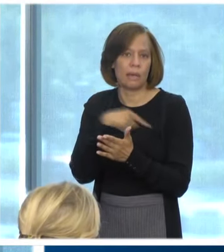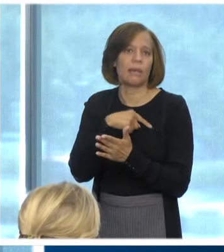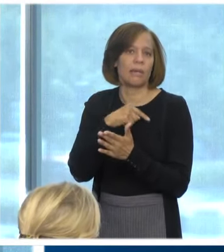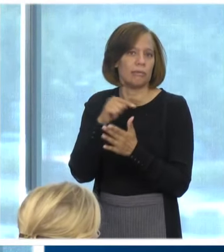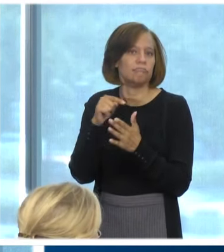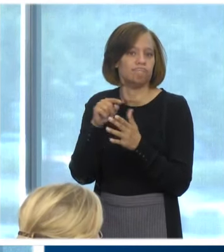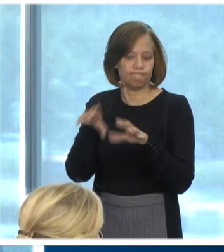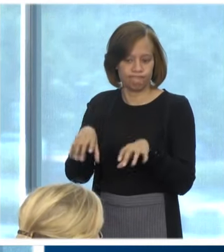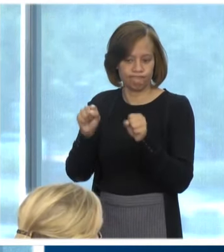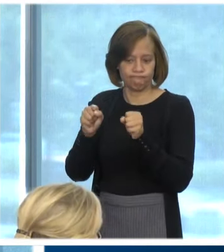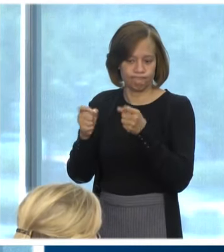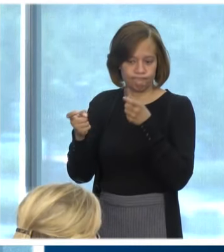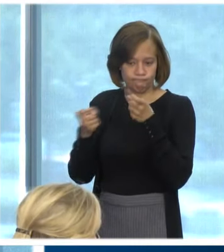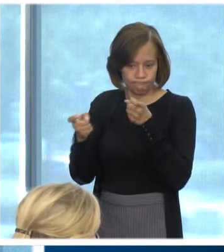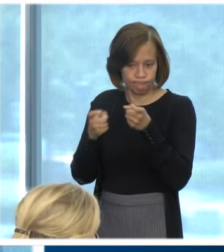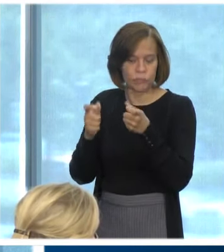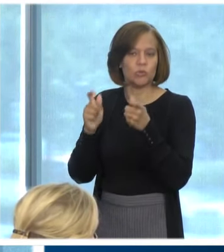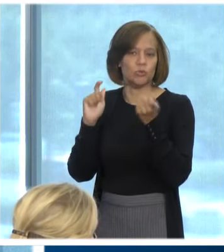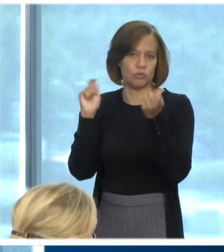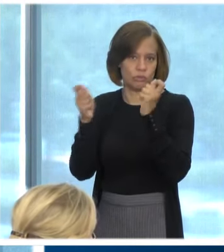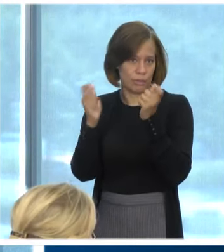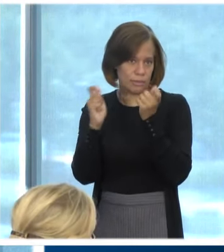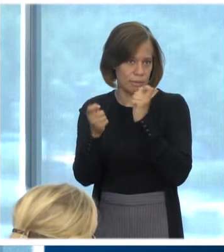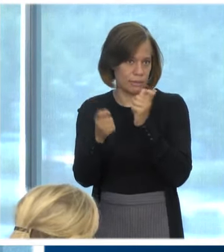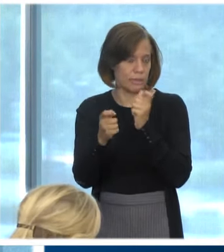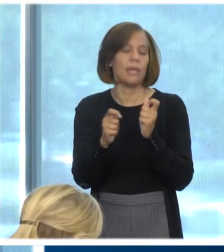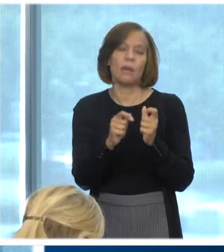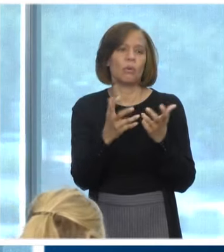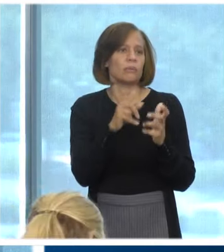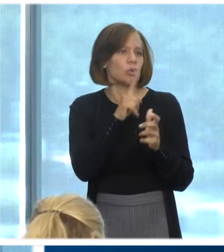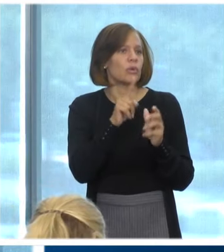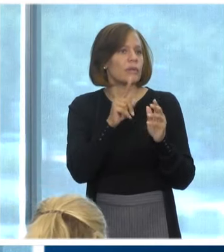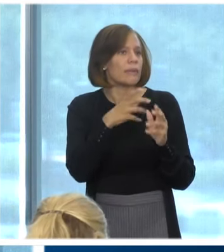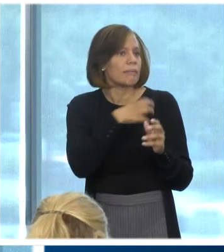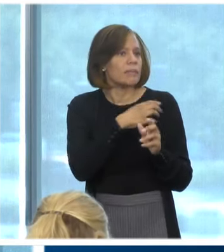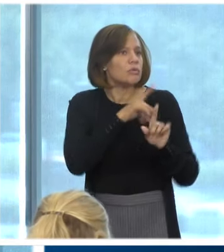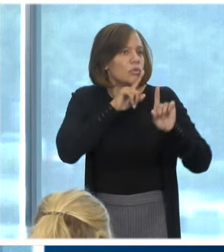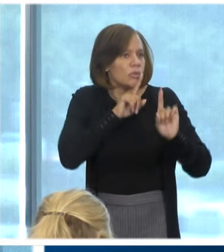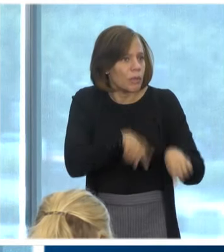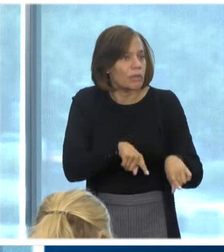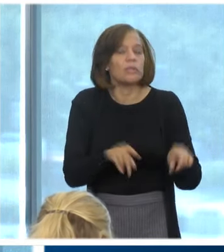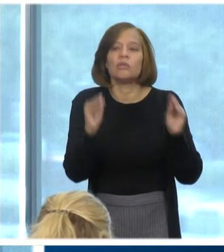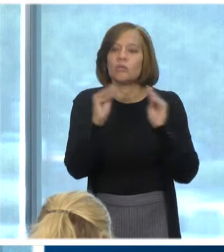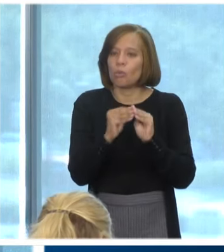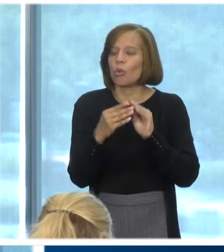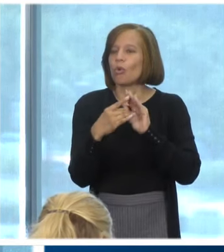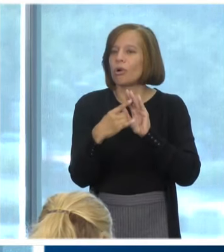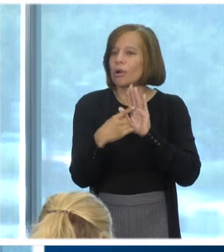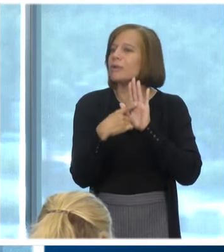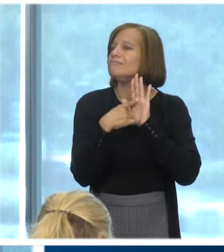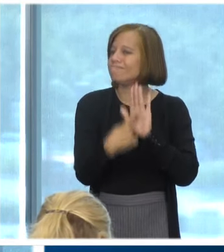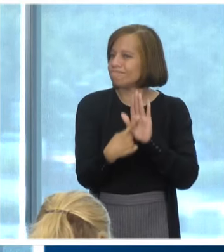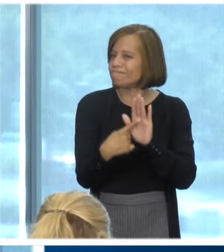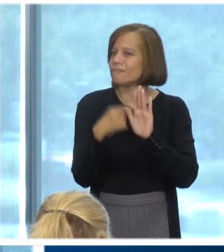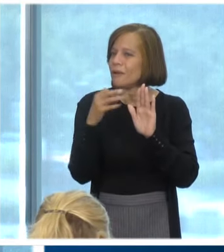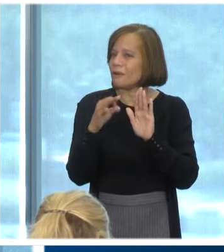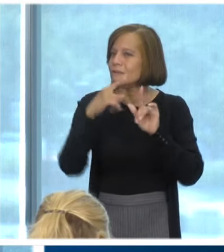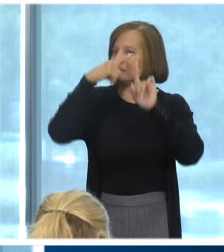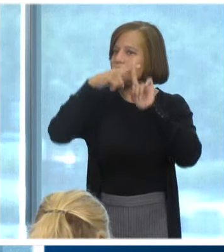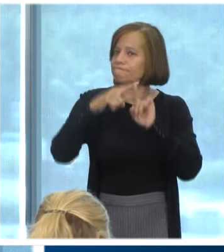focusing on new training strategies to ensure police response to future encounters is more reflective of community